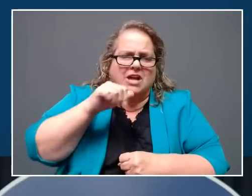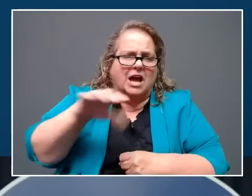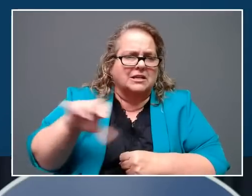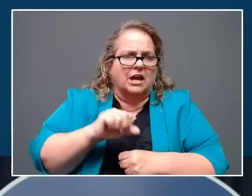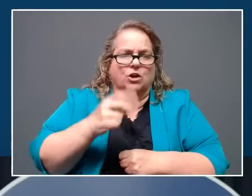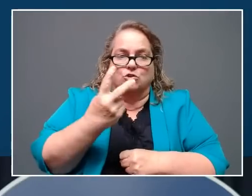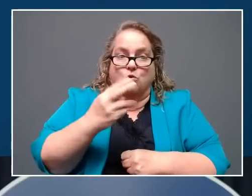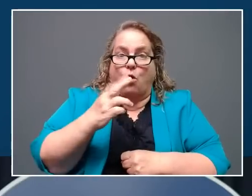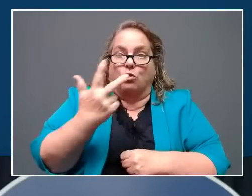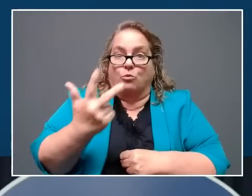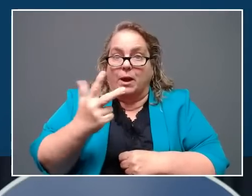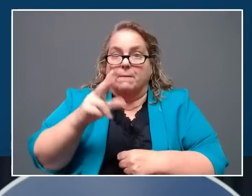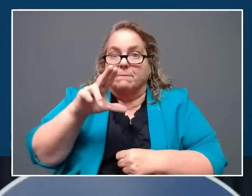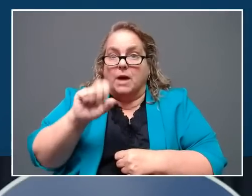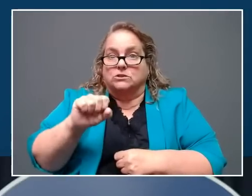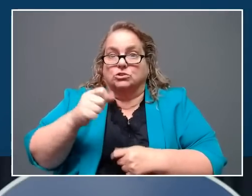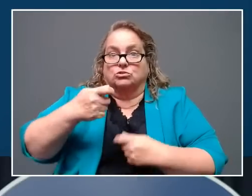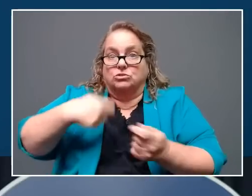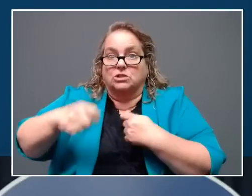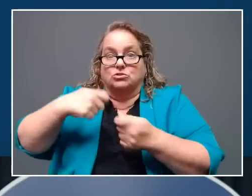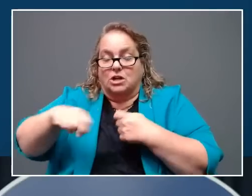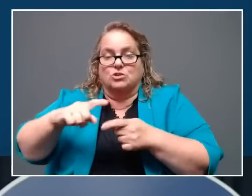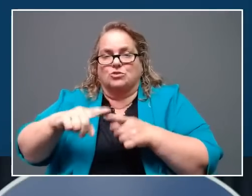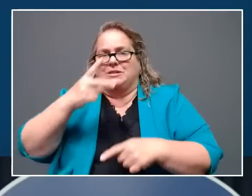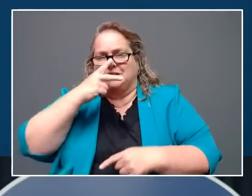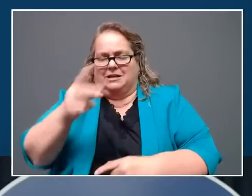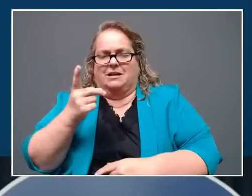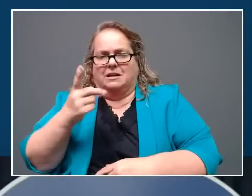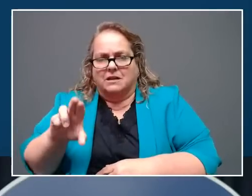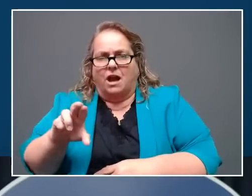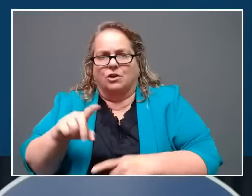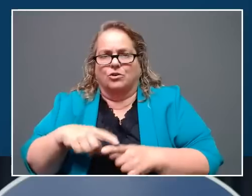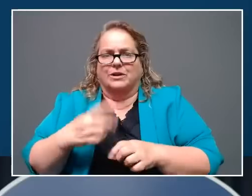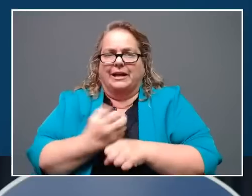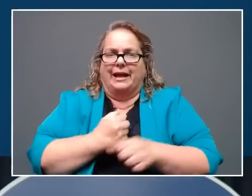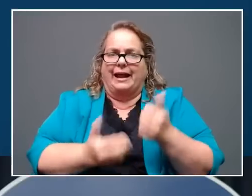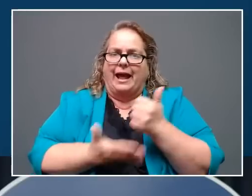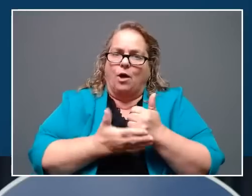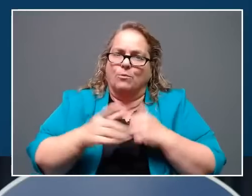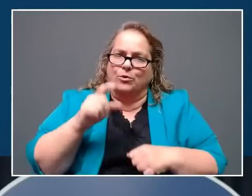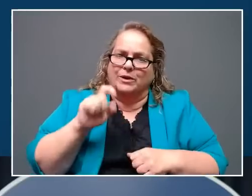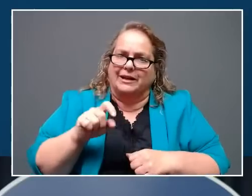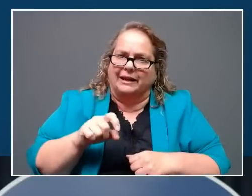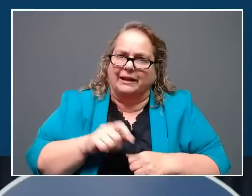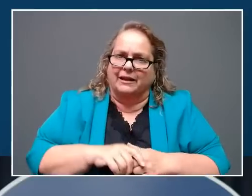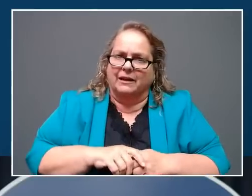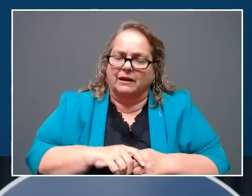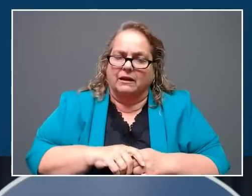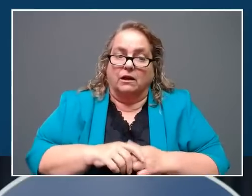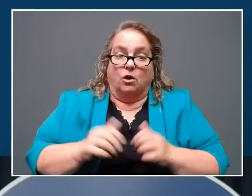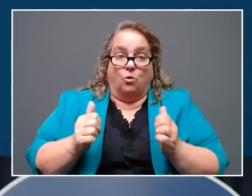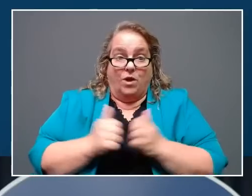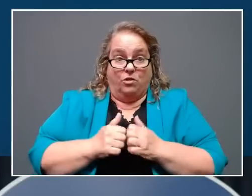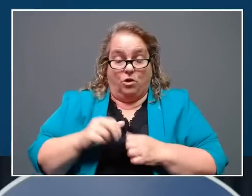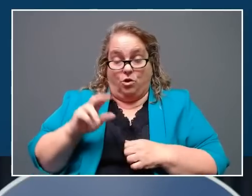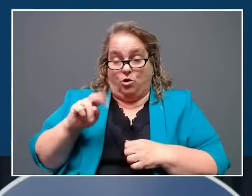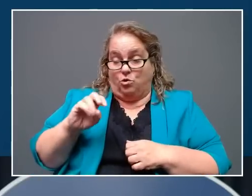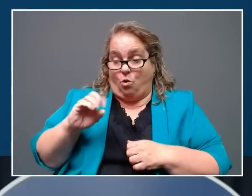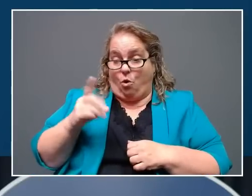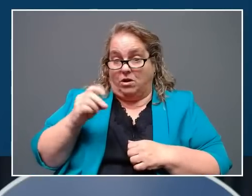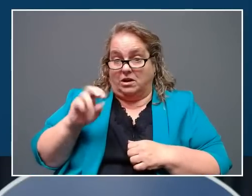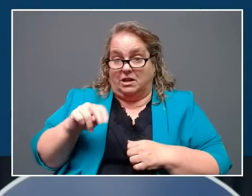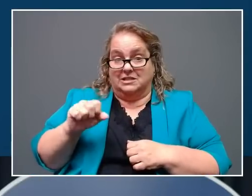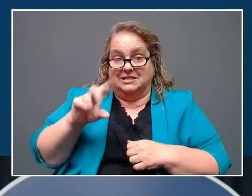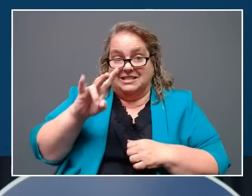see a doctor or to get the assistance that you need. And with Norton's $70 million hospital and Goodwill